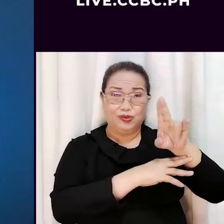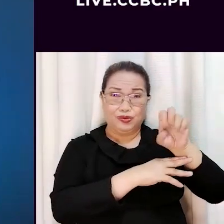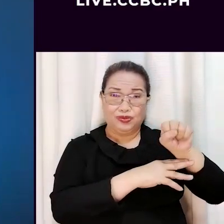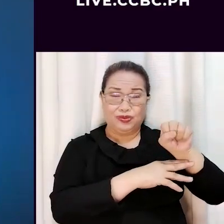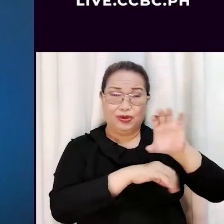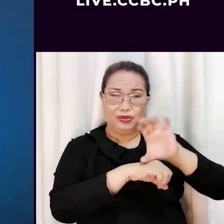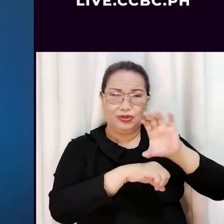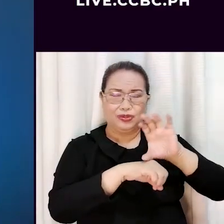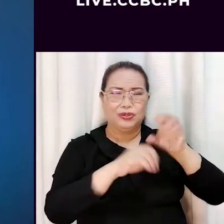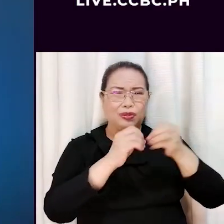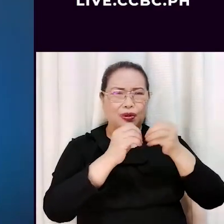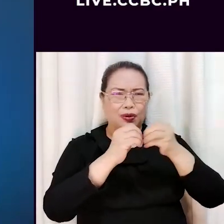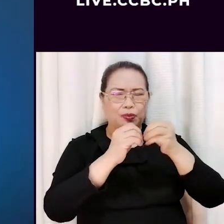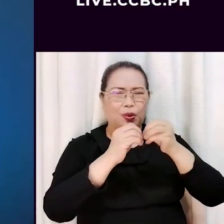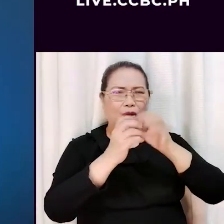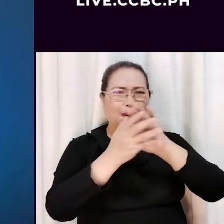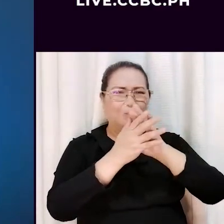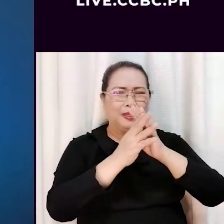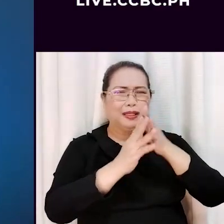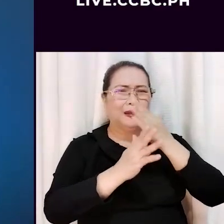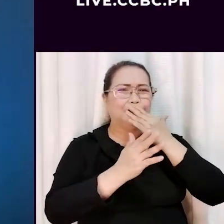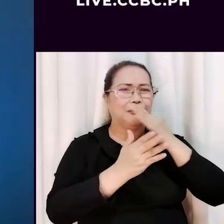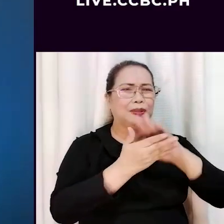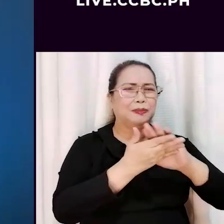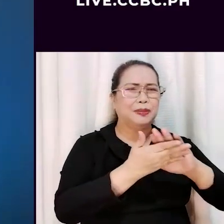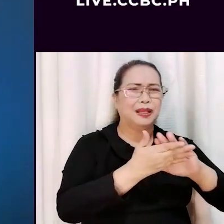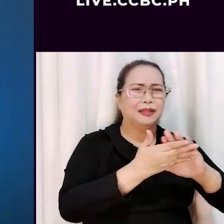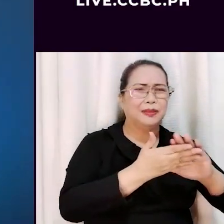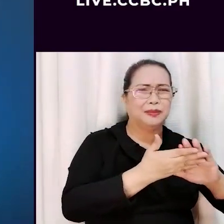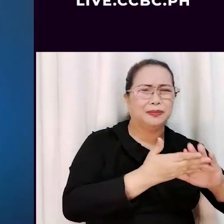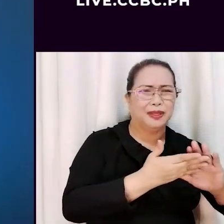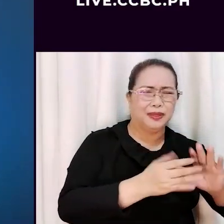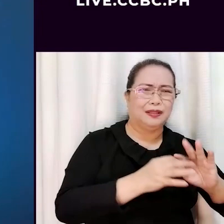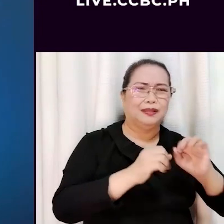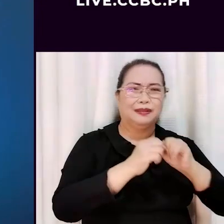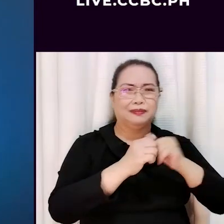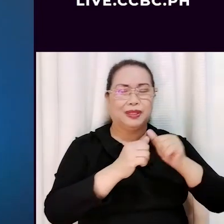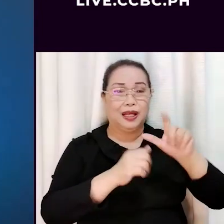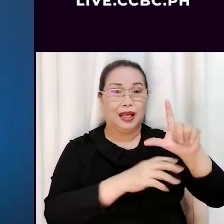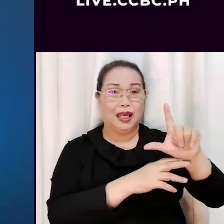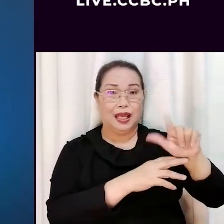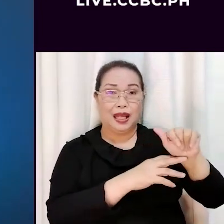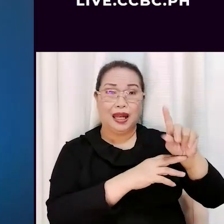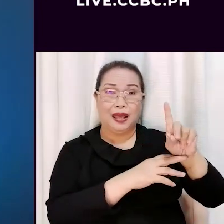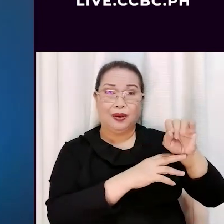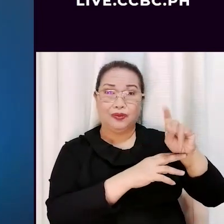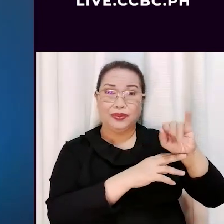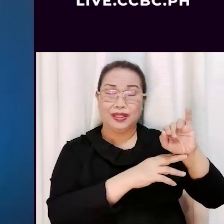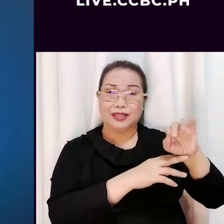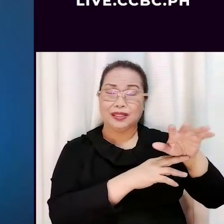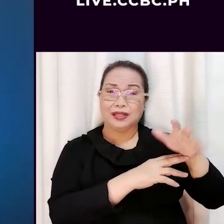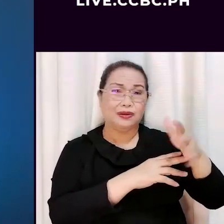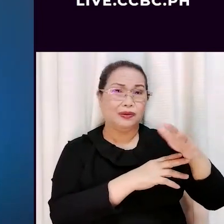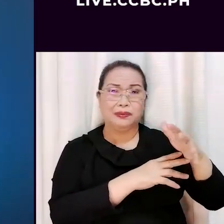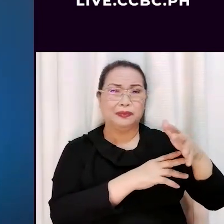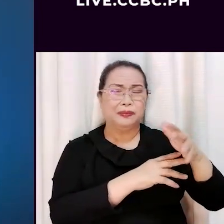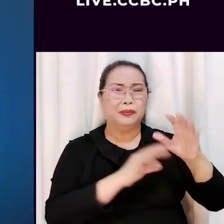become more in red, so that by you know, Laodicea, they are no